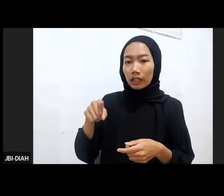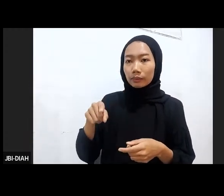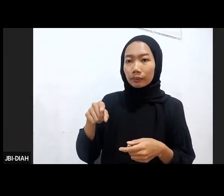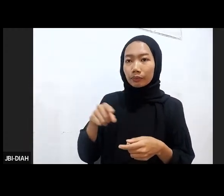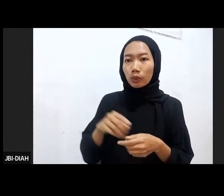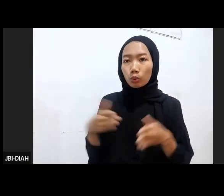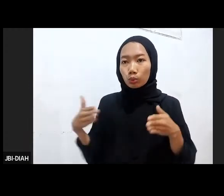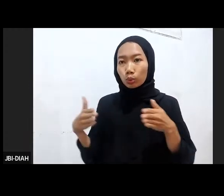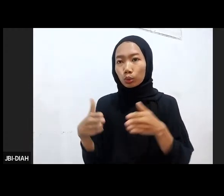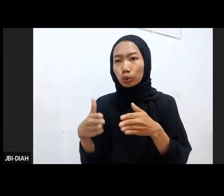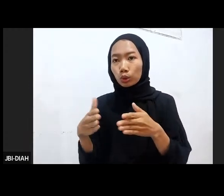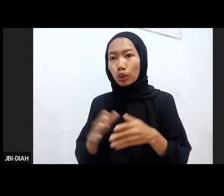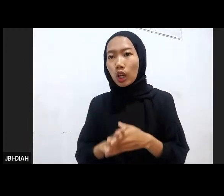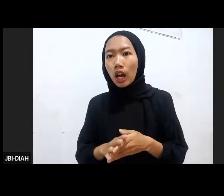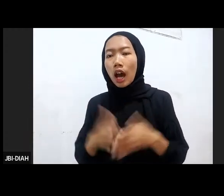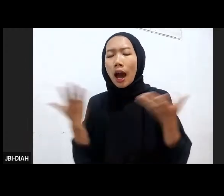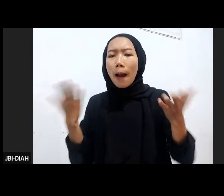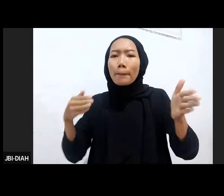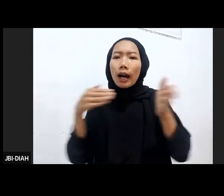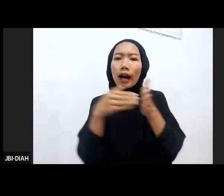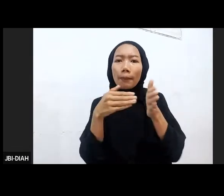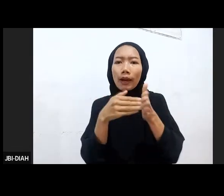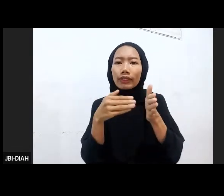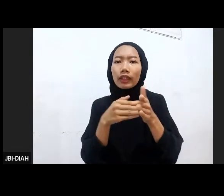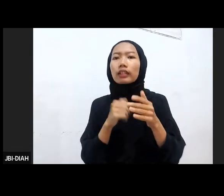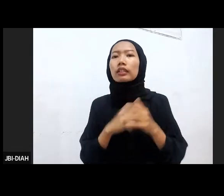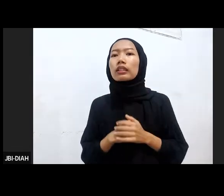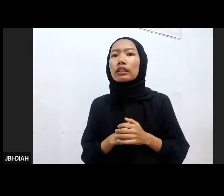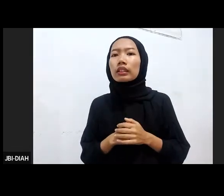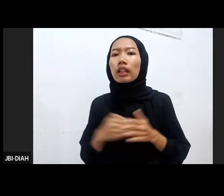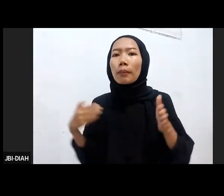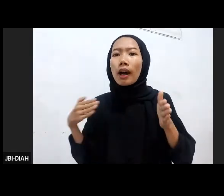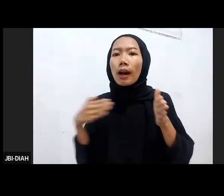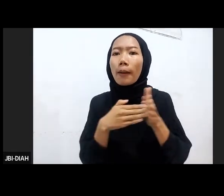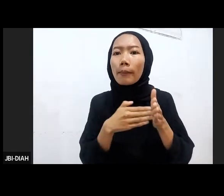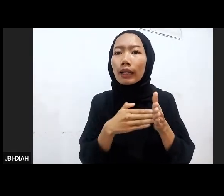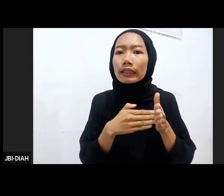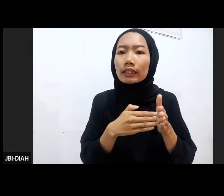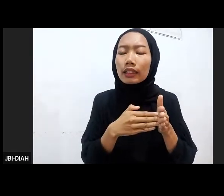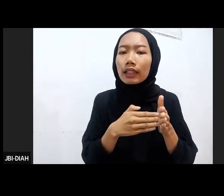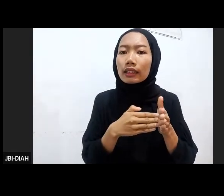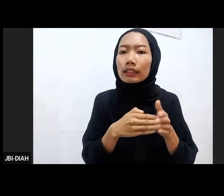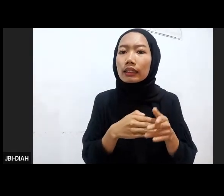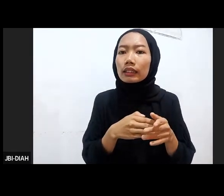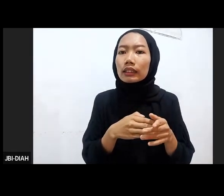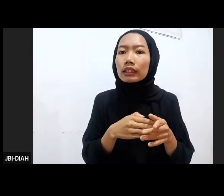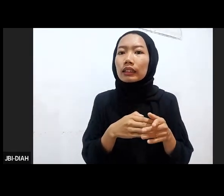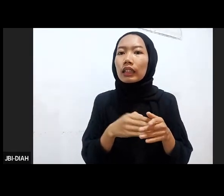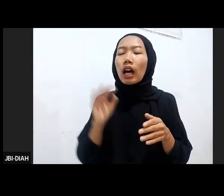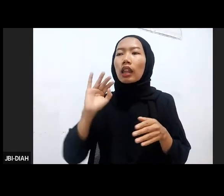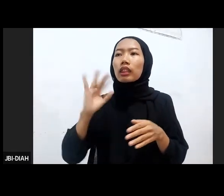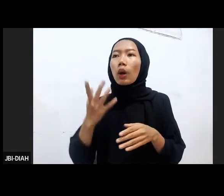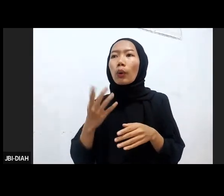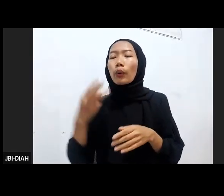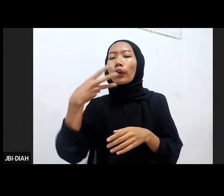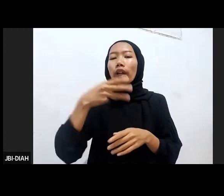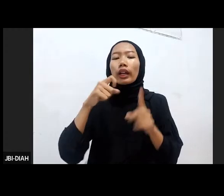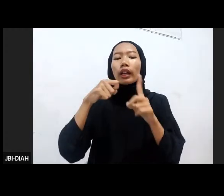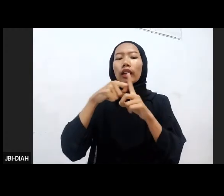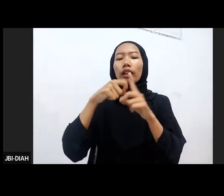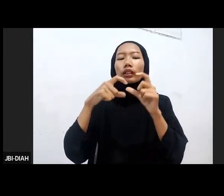in Australia, 21% of people with disability who are surveyed, that